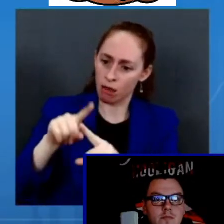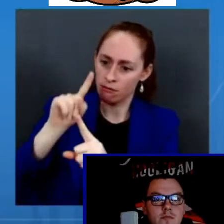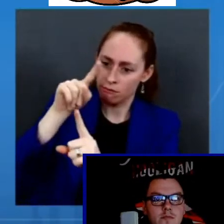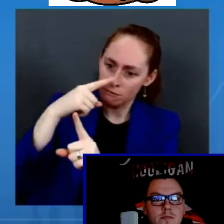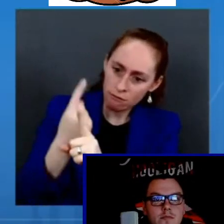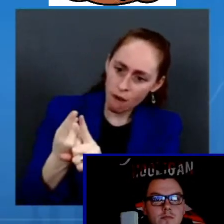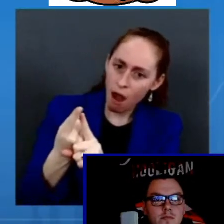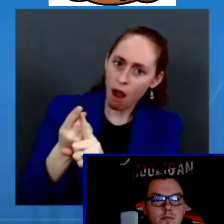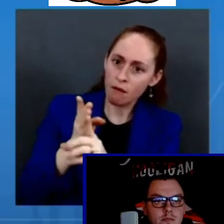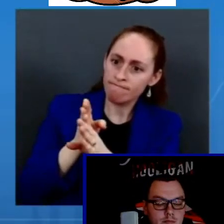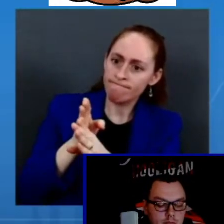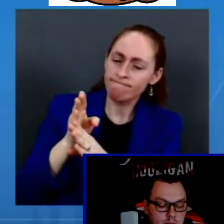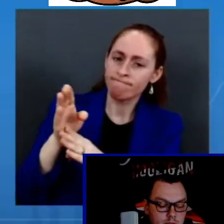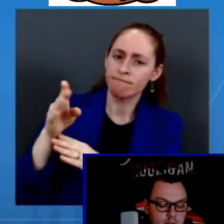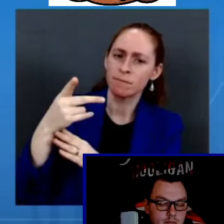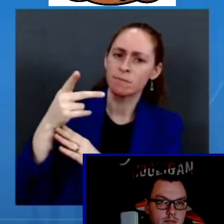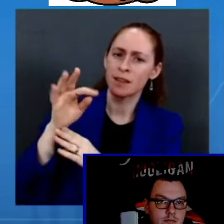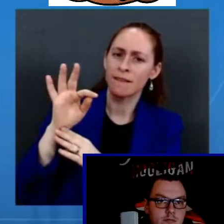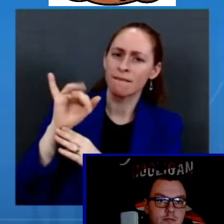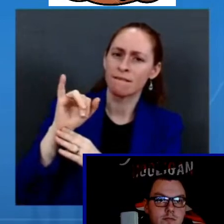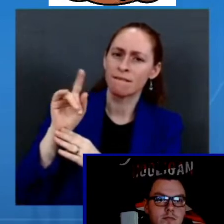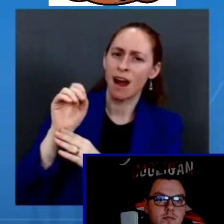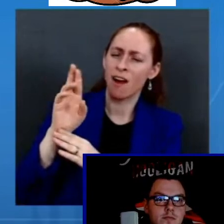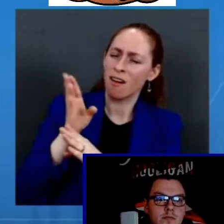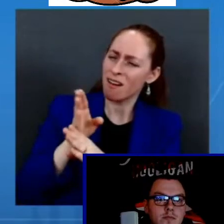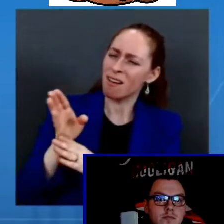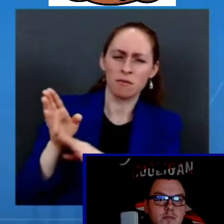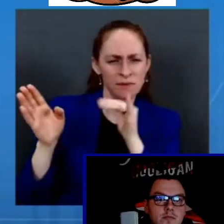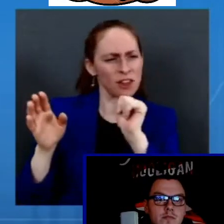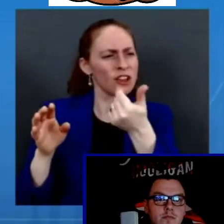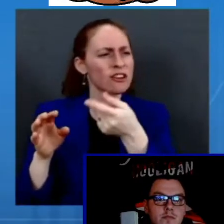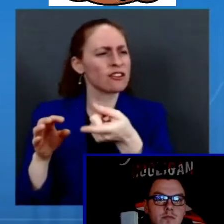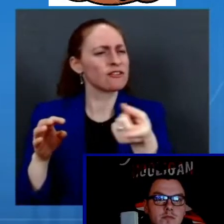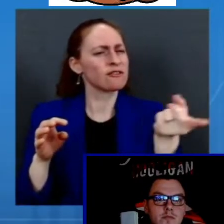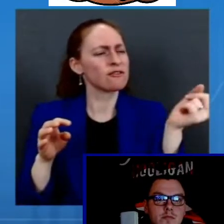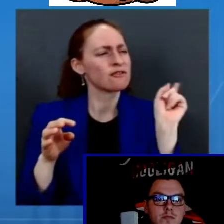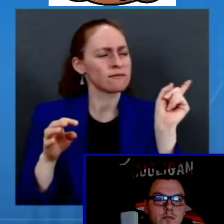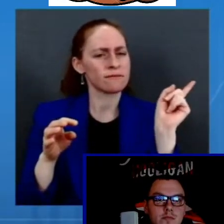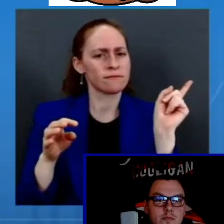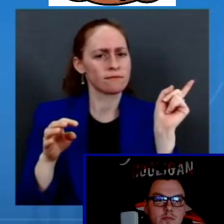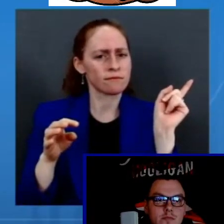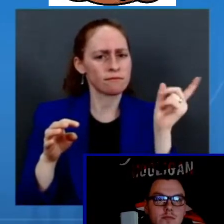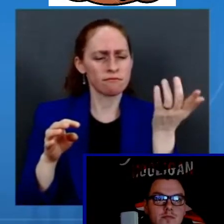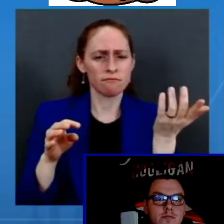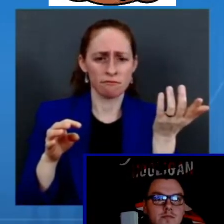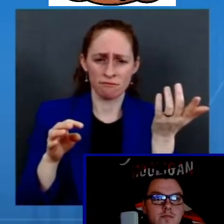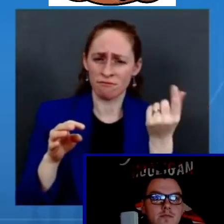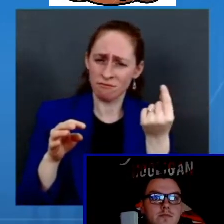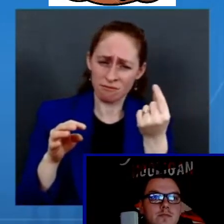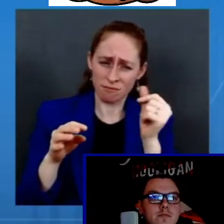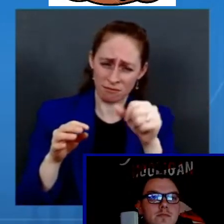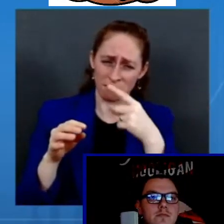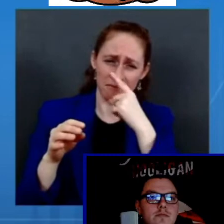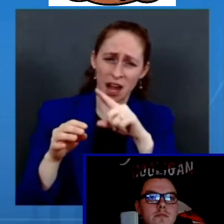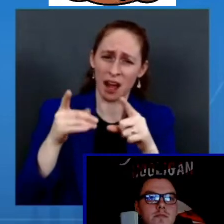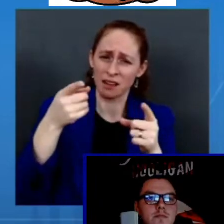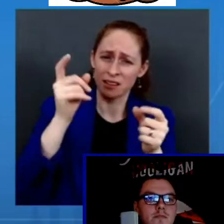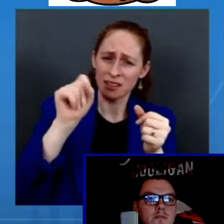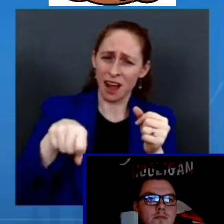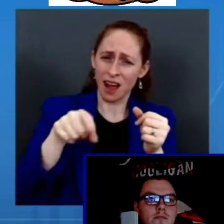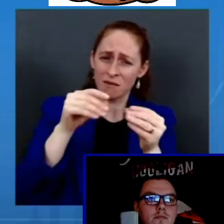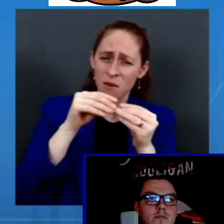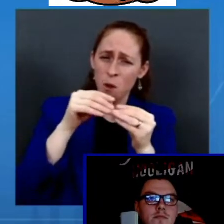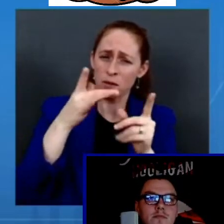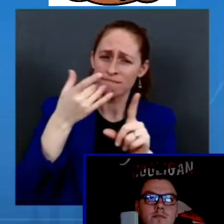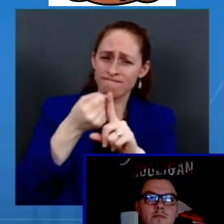considered that at all, or is there more steps the administration can take to boost the supply? Yeah, and I might also have Dr. Fauci